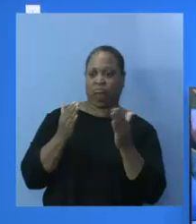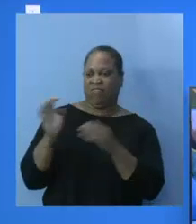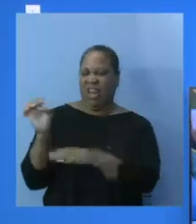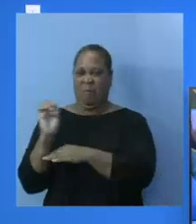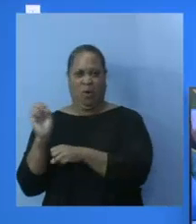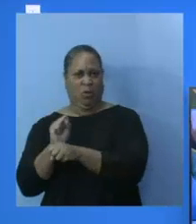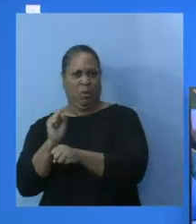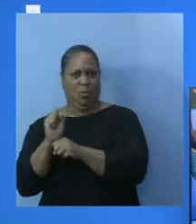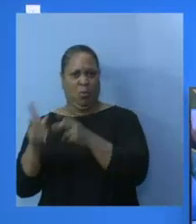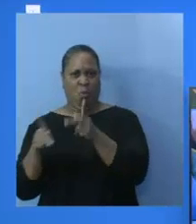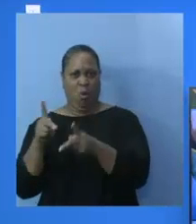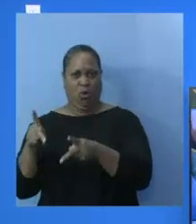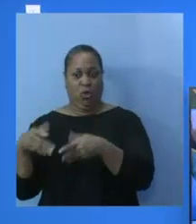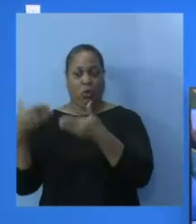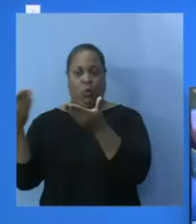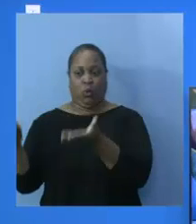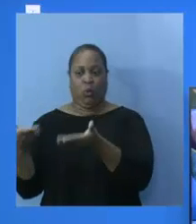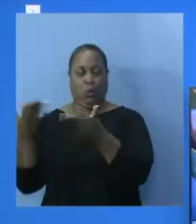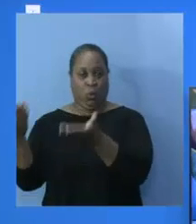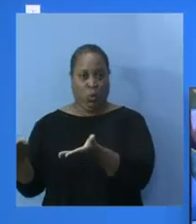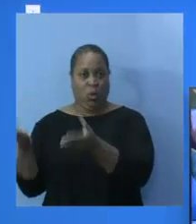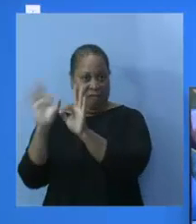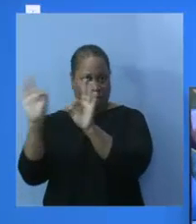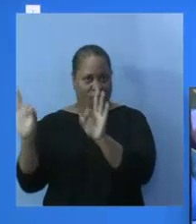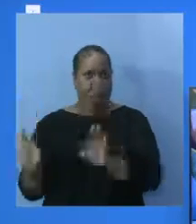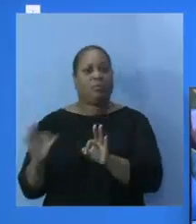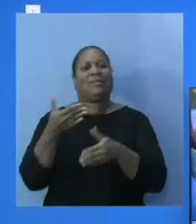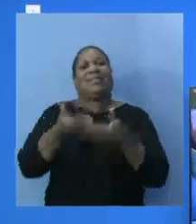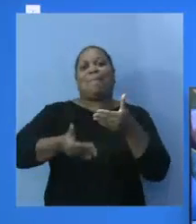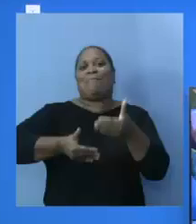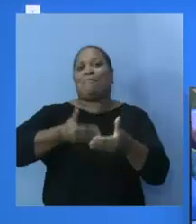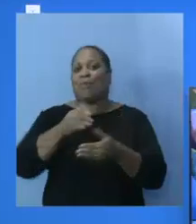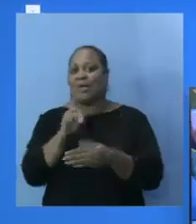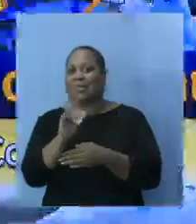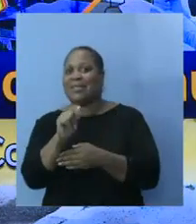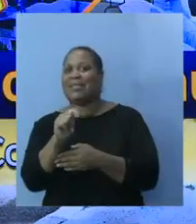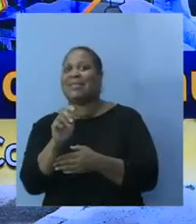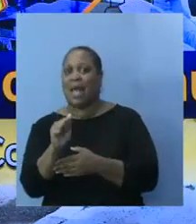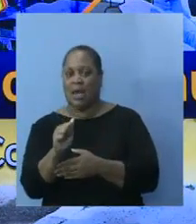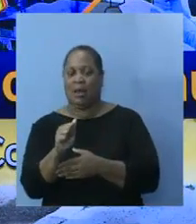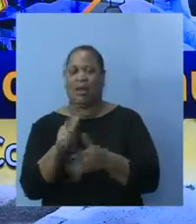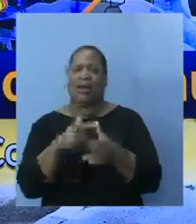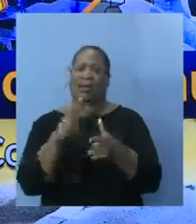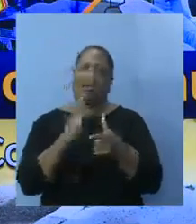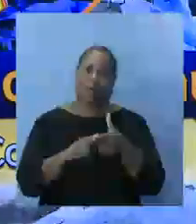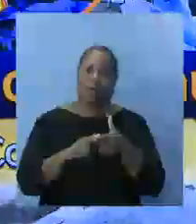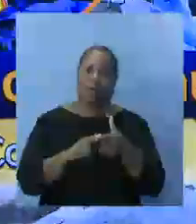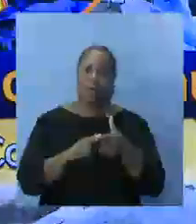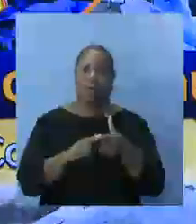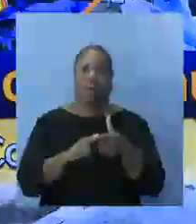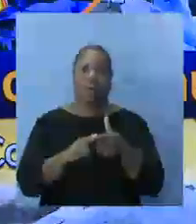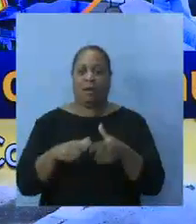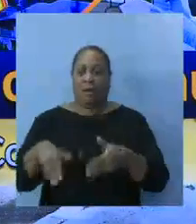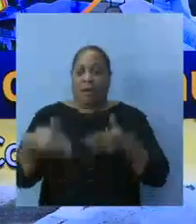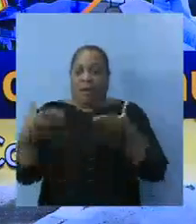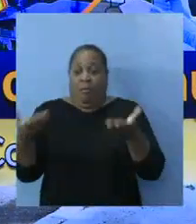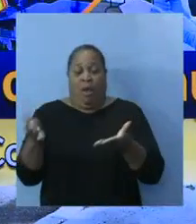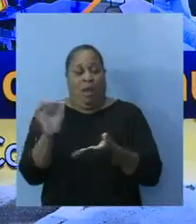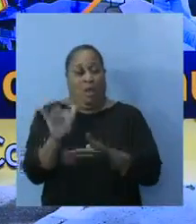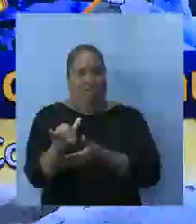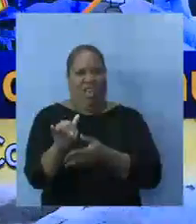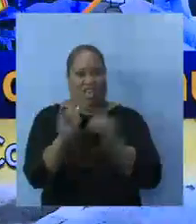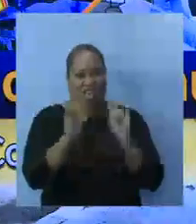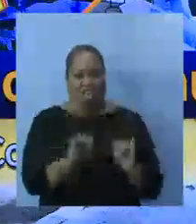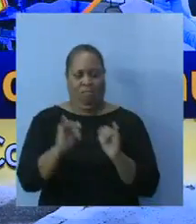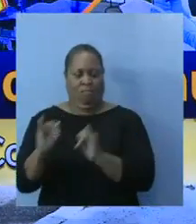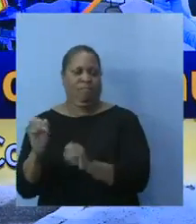who have submitted a form, so it's to parse that data, and then go about, providing that an individual statistics.